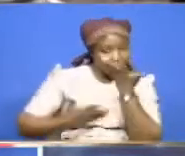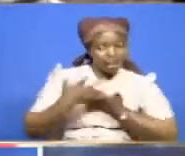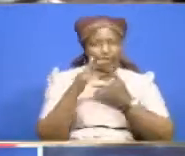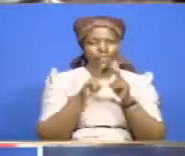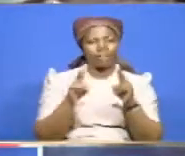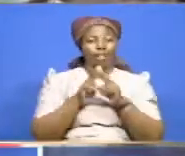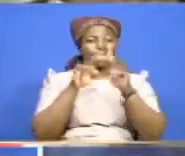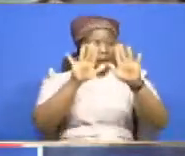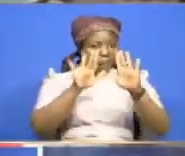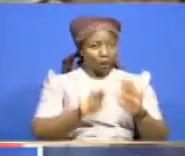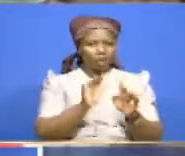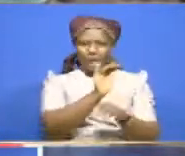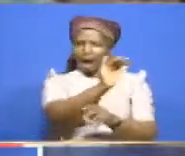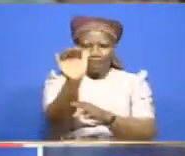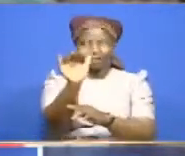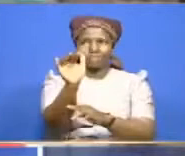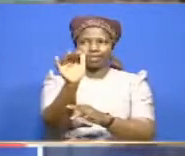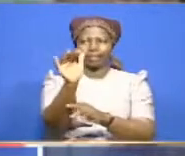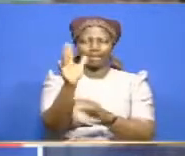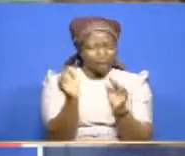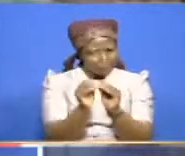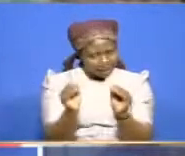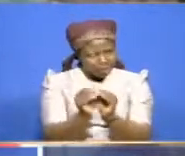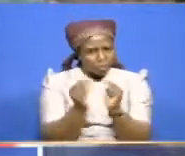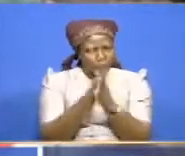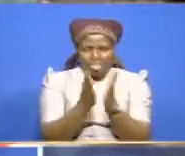Call upon them. Have a forum with them.